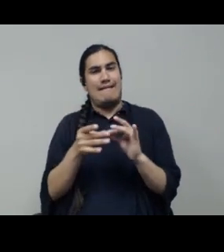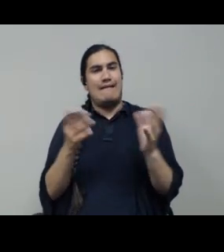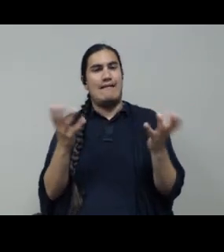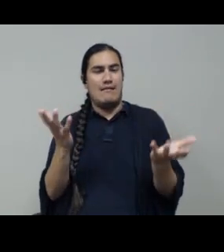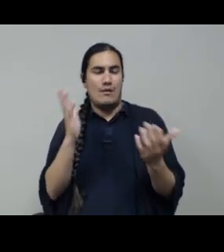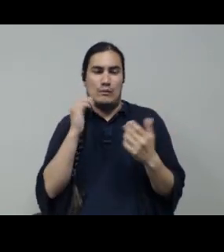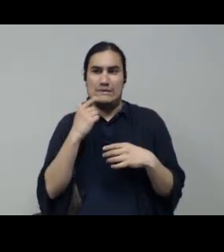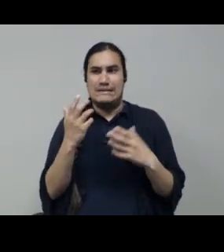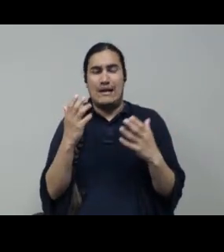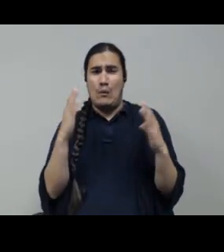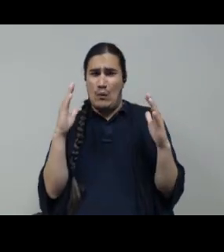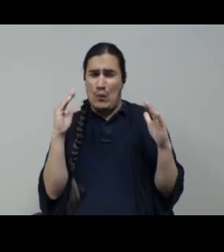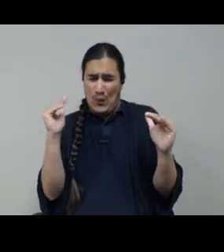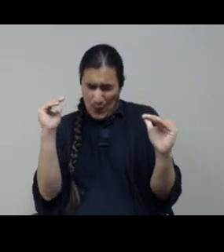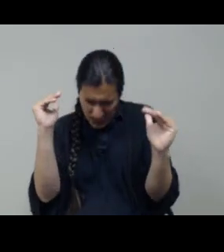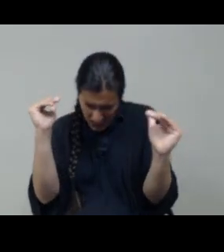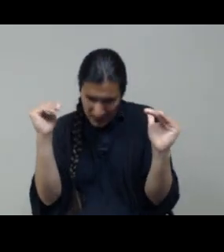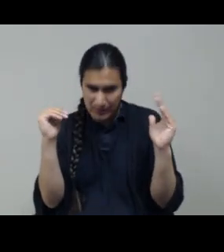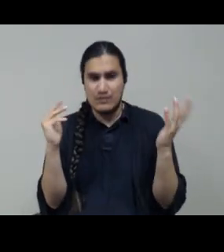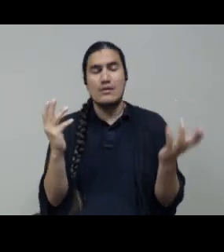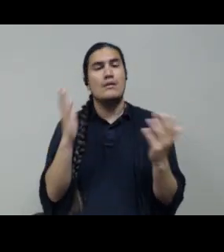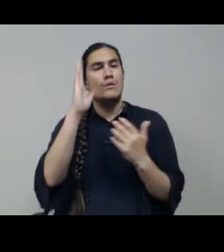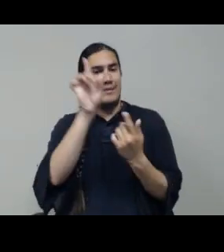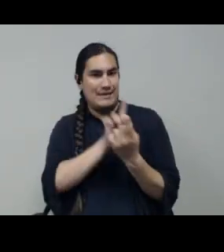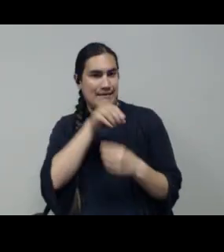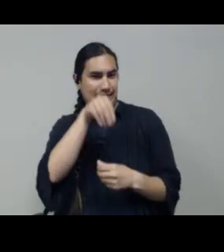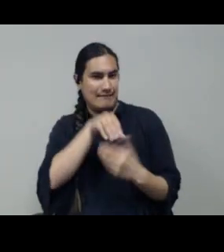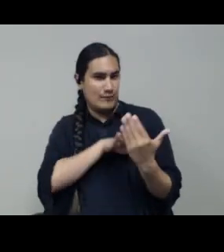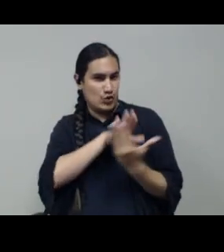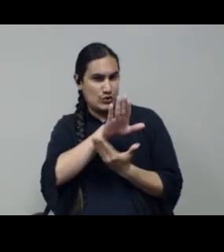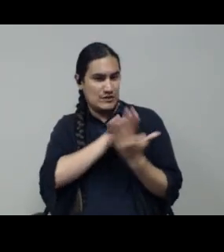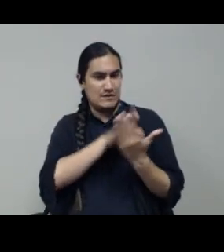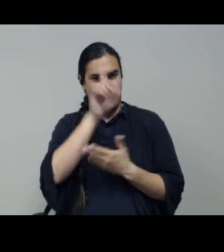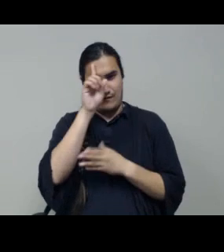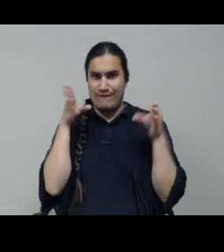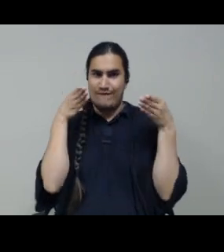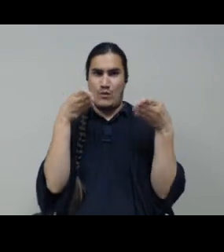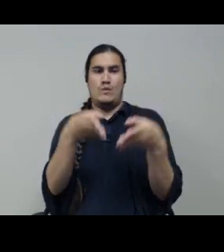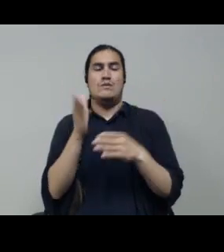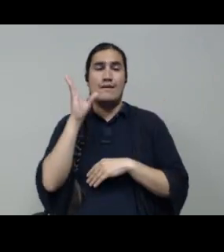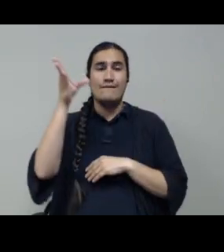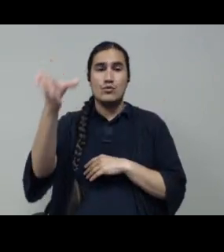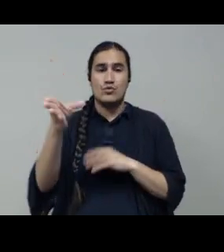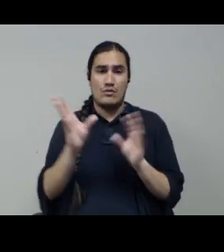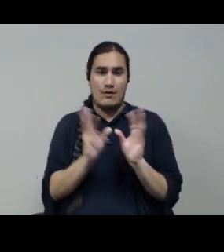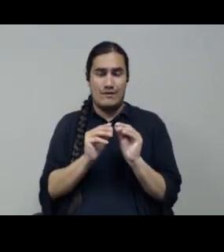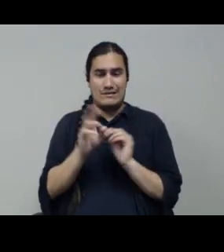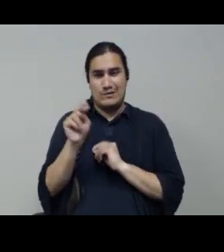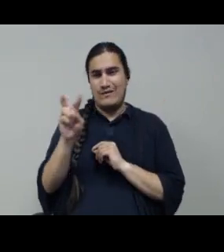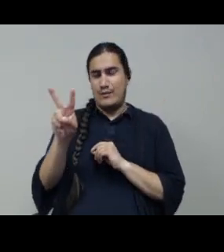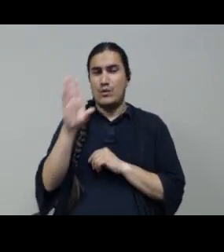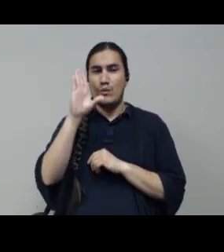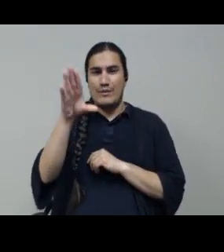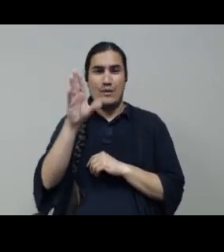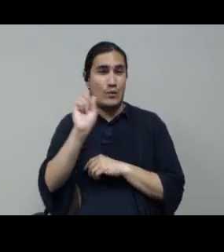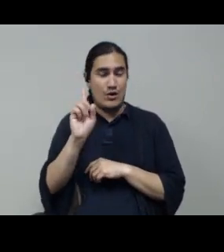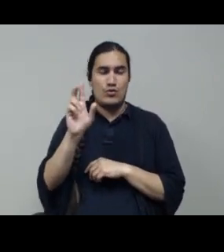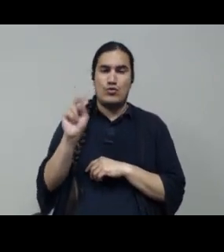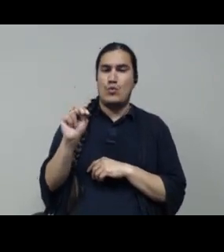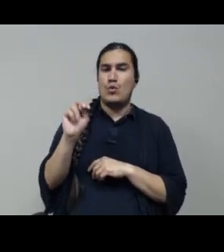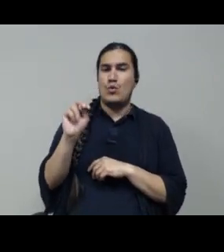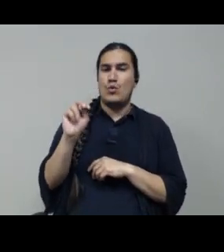fingers crossed so I don't jinx us, gonna be meeting in person for the Focus on the Future conference in November. It's going to be in Newport Beach. We always